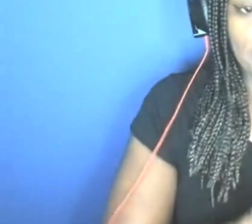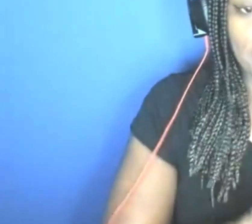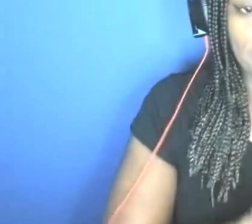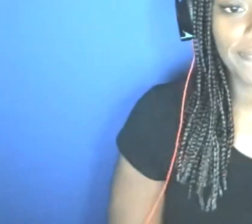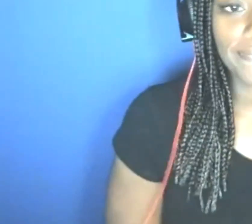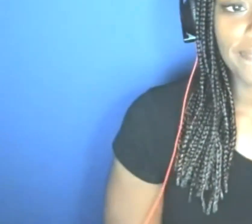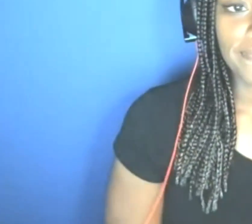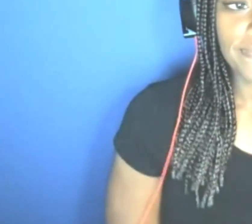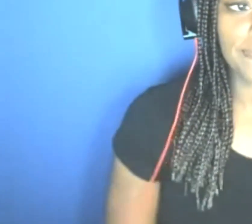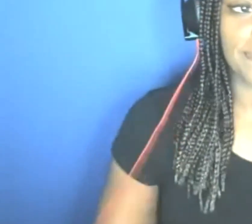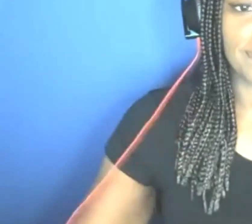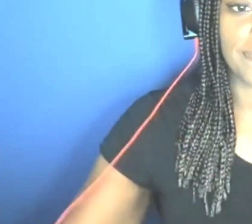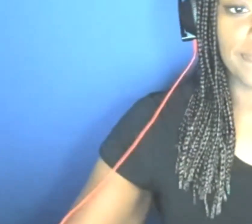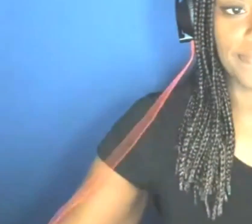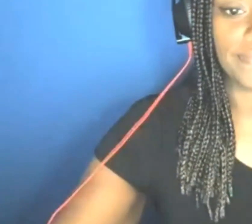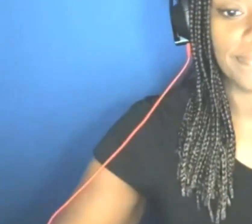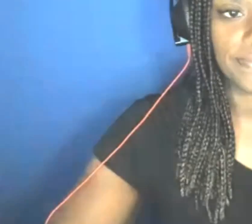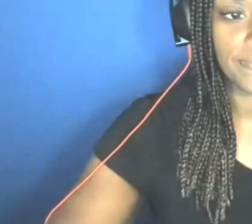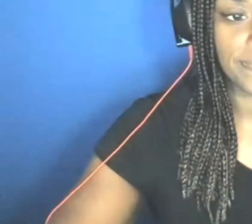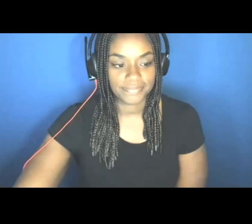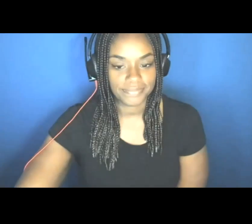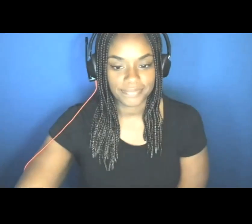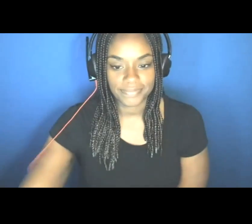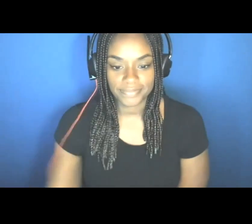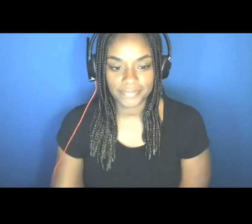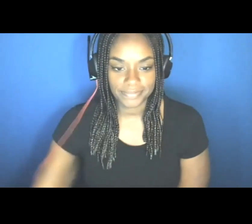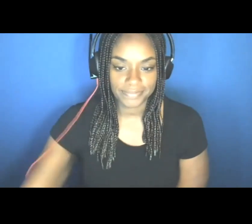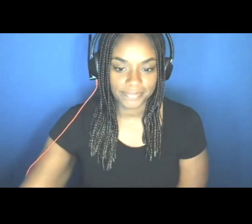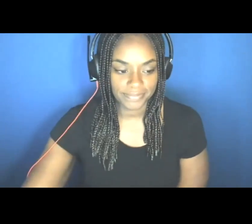kaishira ahe tua he